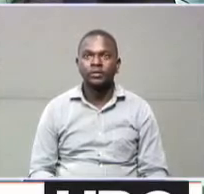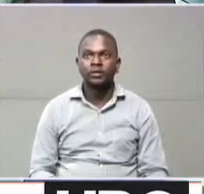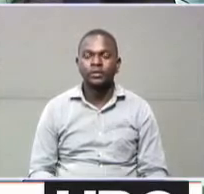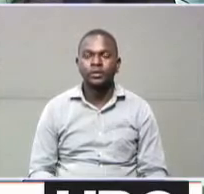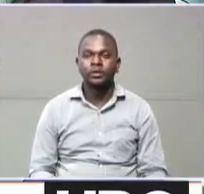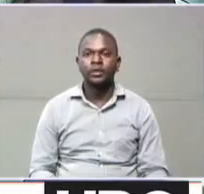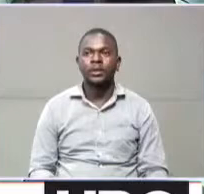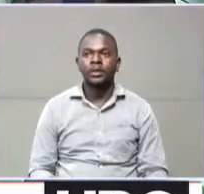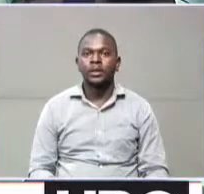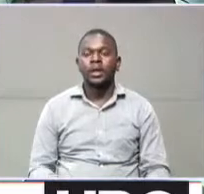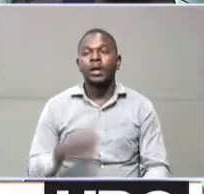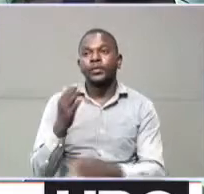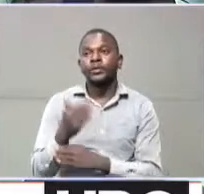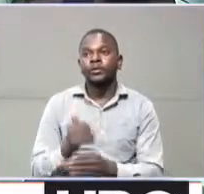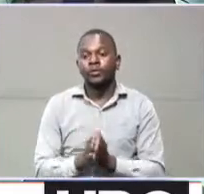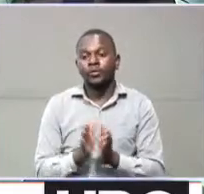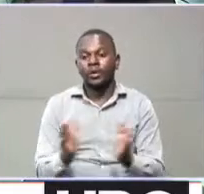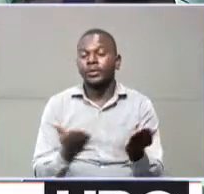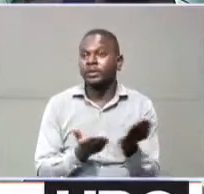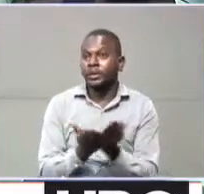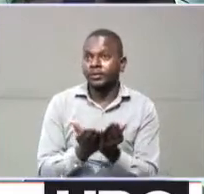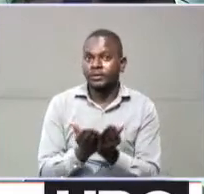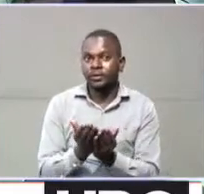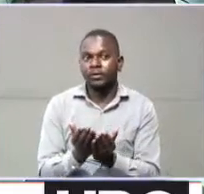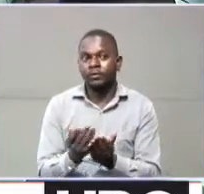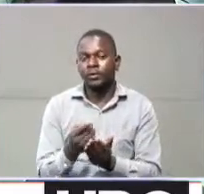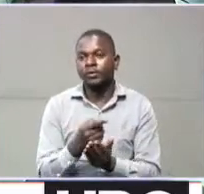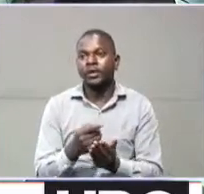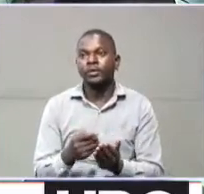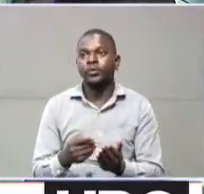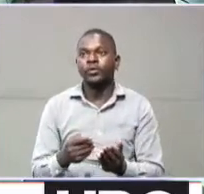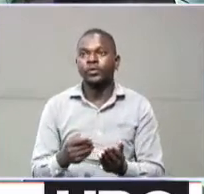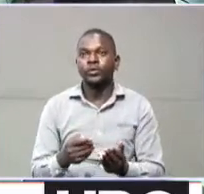the minister of public service where you find it